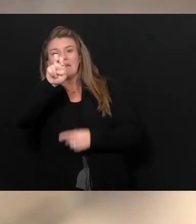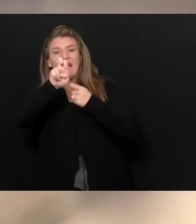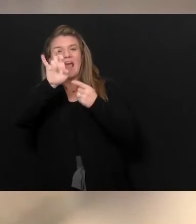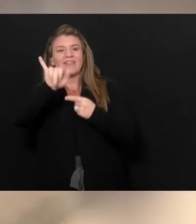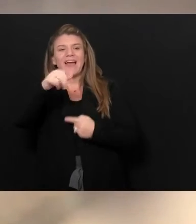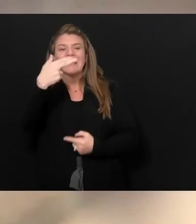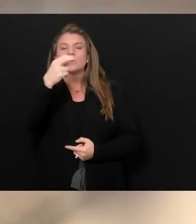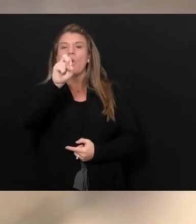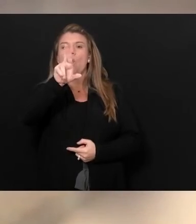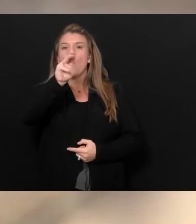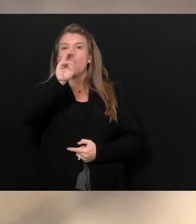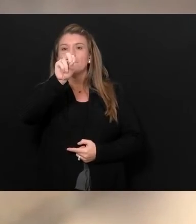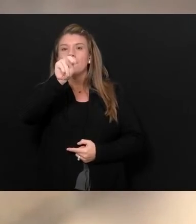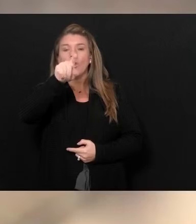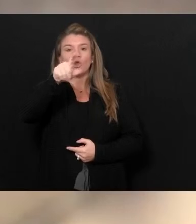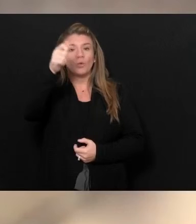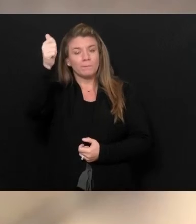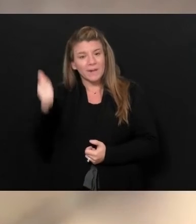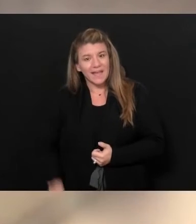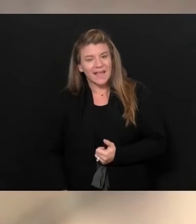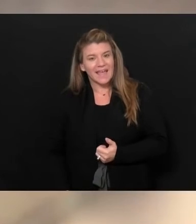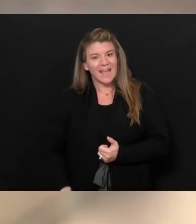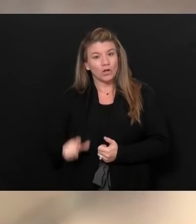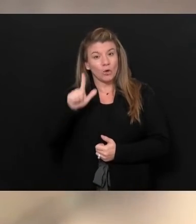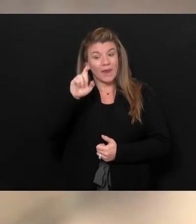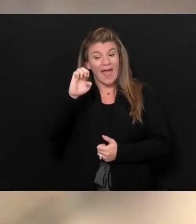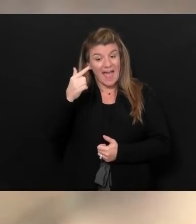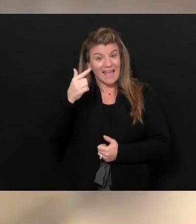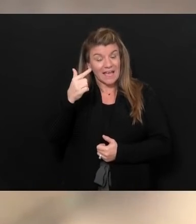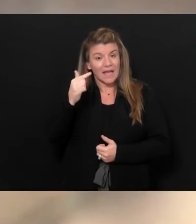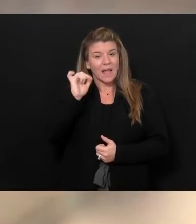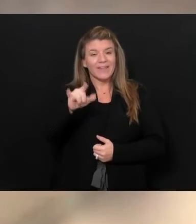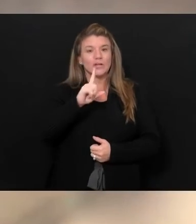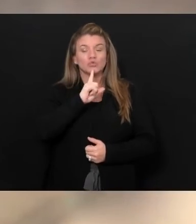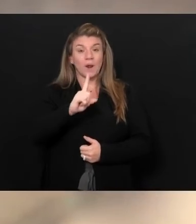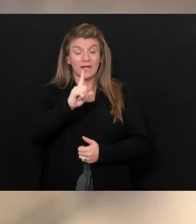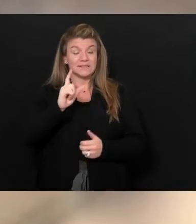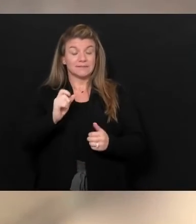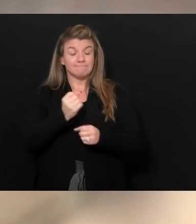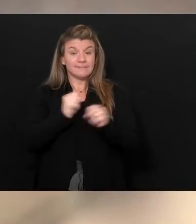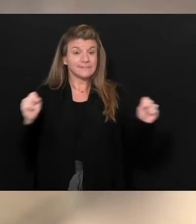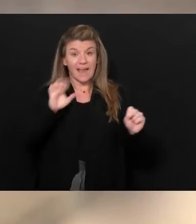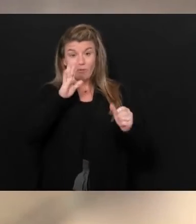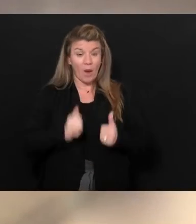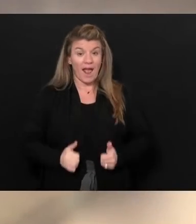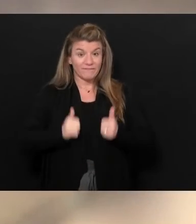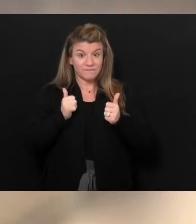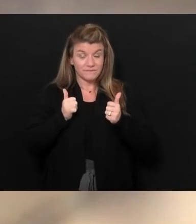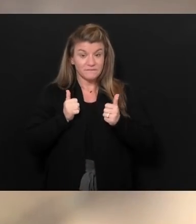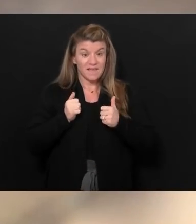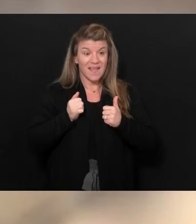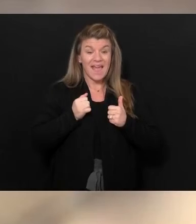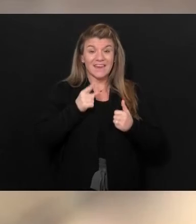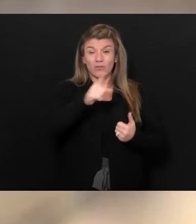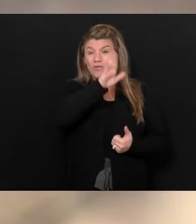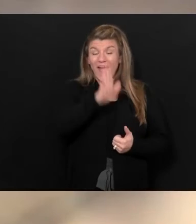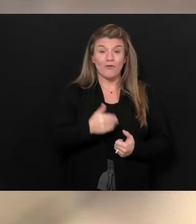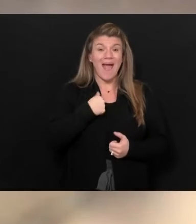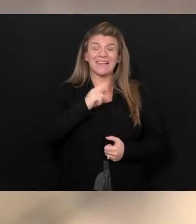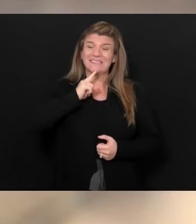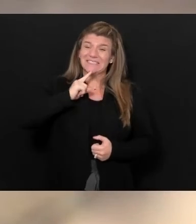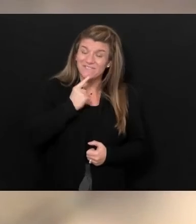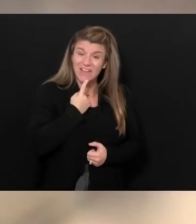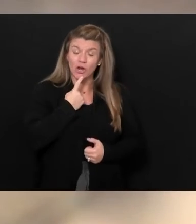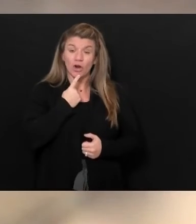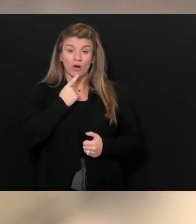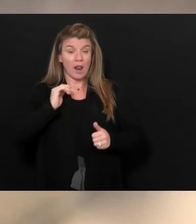can be given in the leg muscle, which is really quite life-saving if you ever had this kind of really severe life-threatening